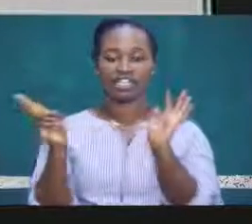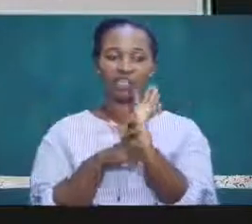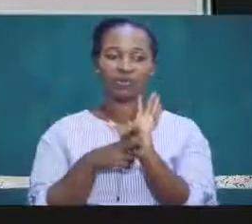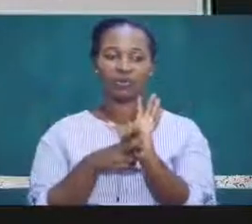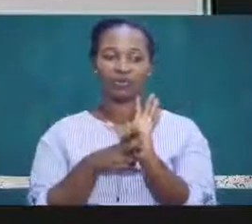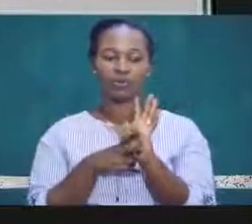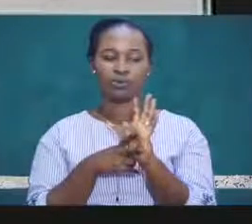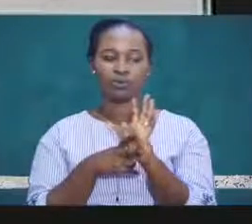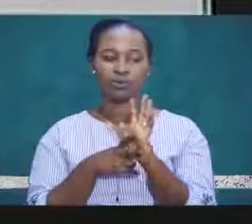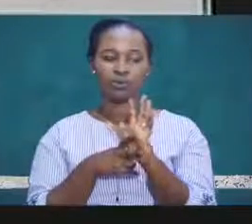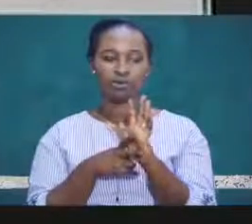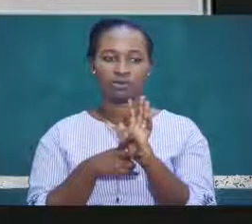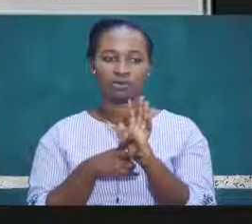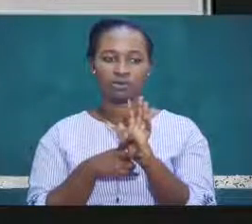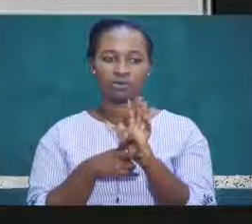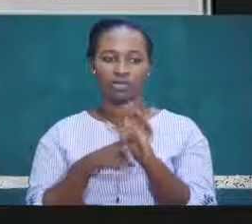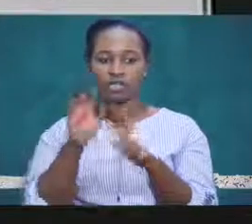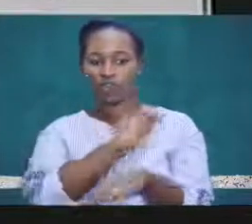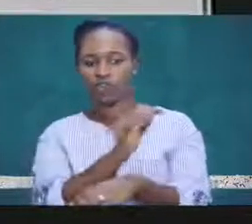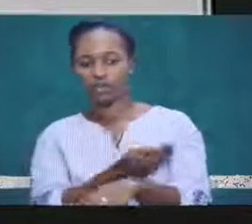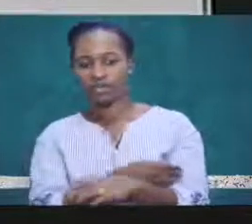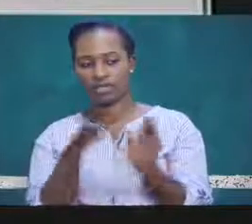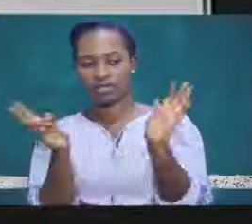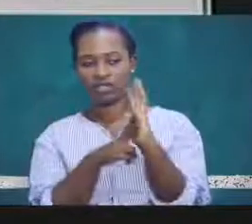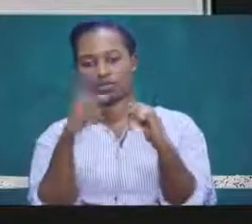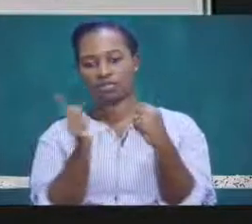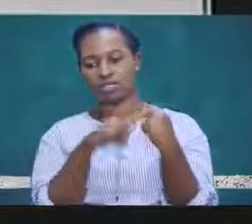be the force, which is